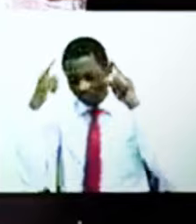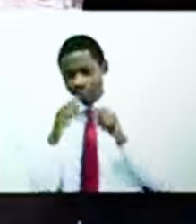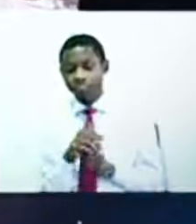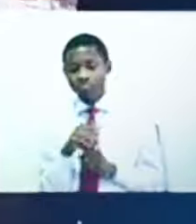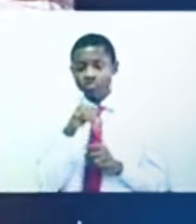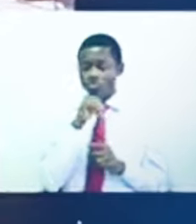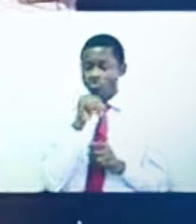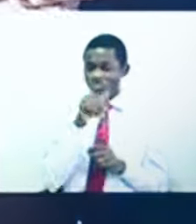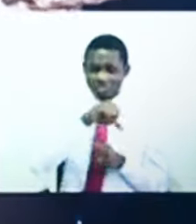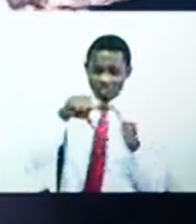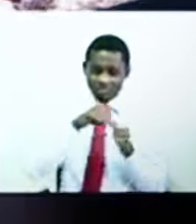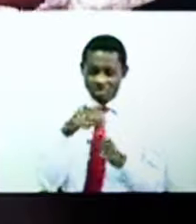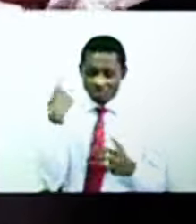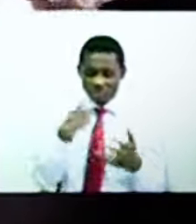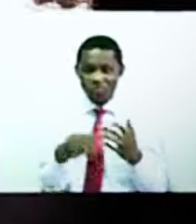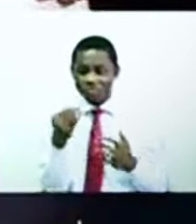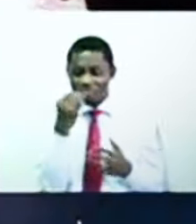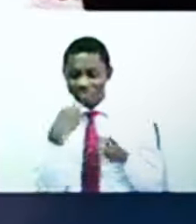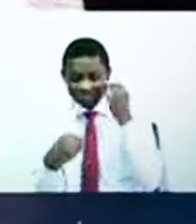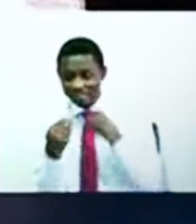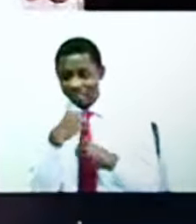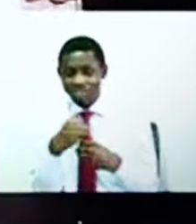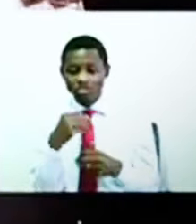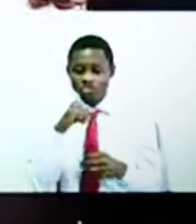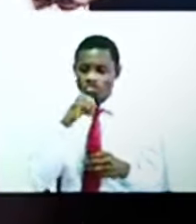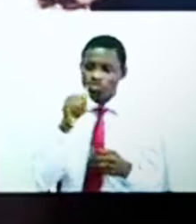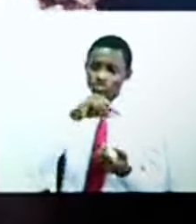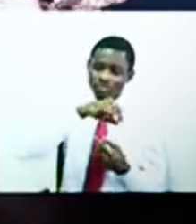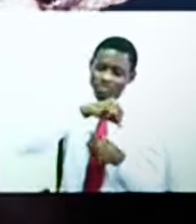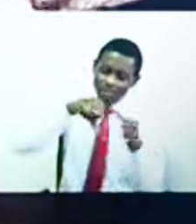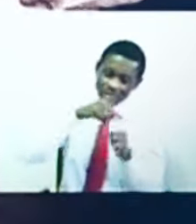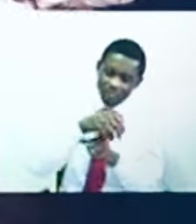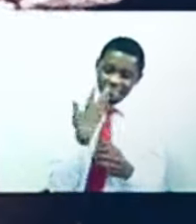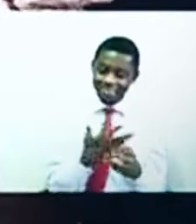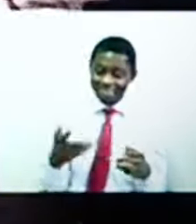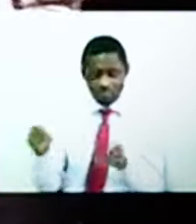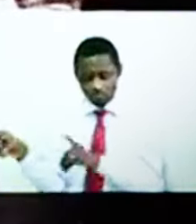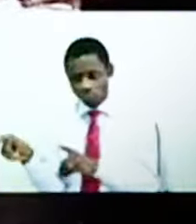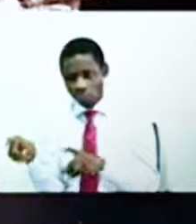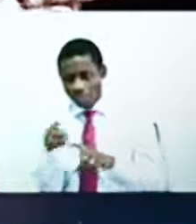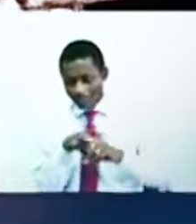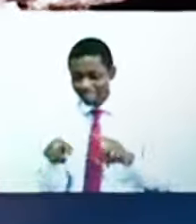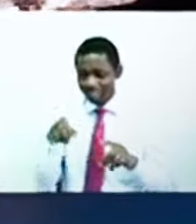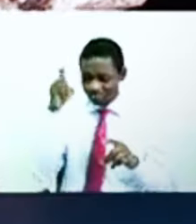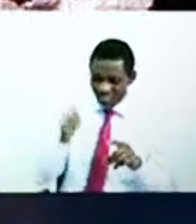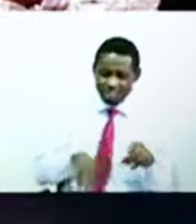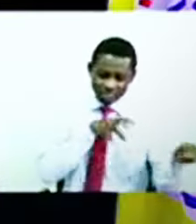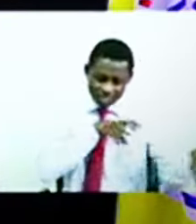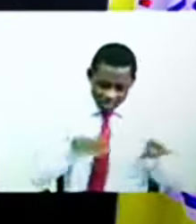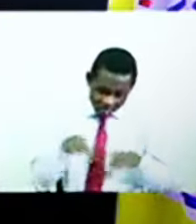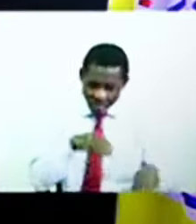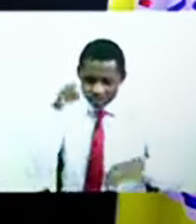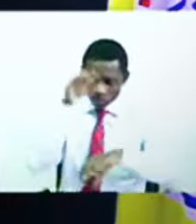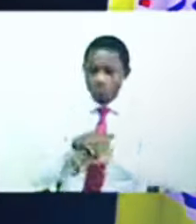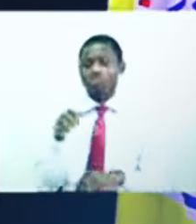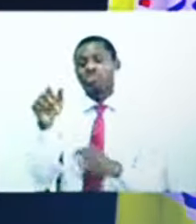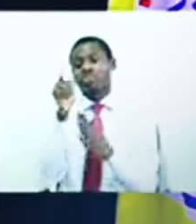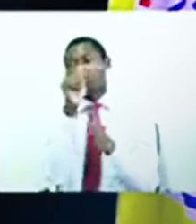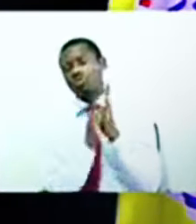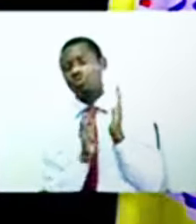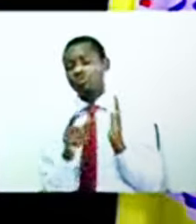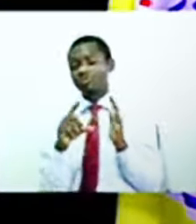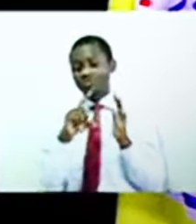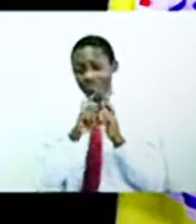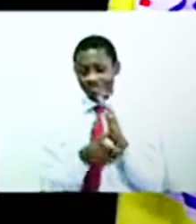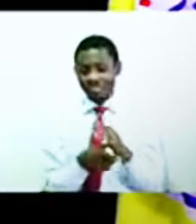It is about acting upon the law of the Lord. And signs and wonders will follow